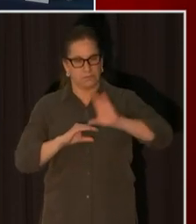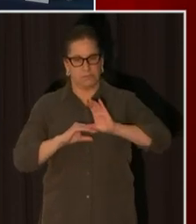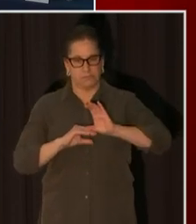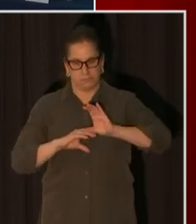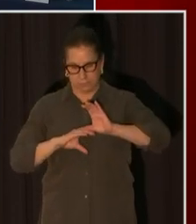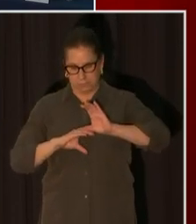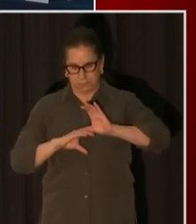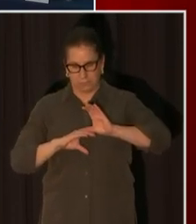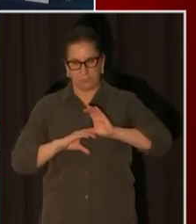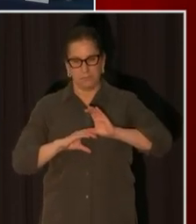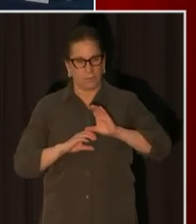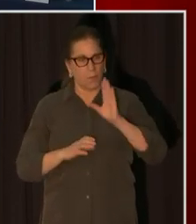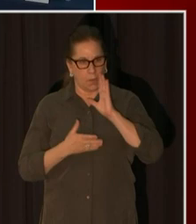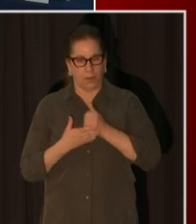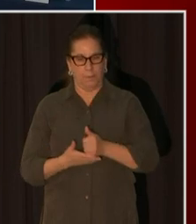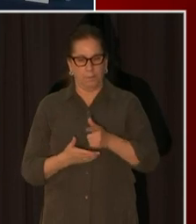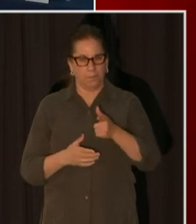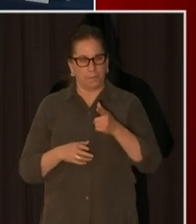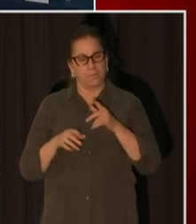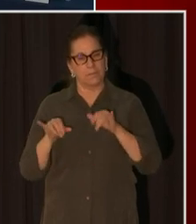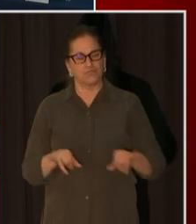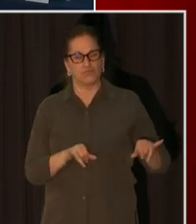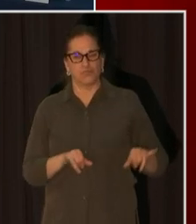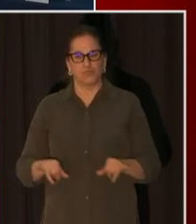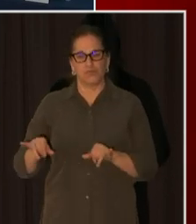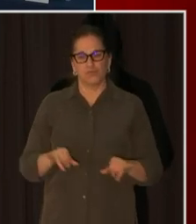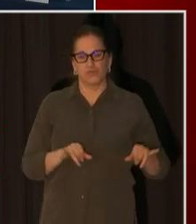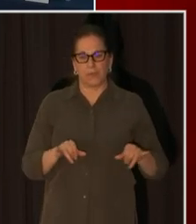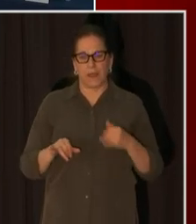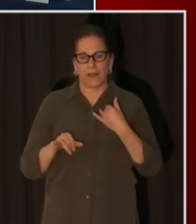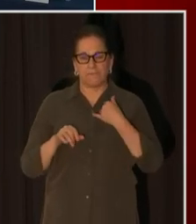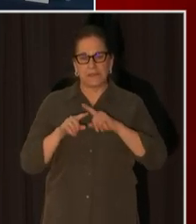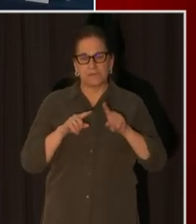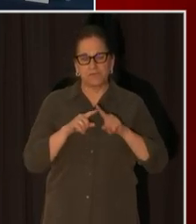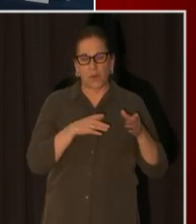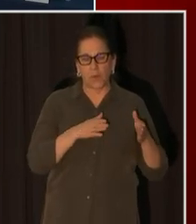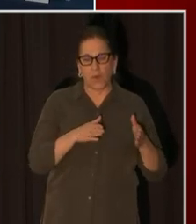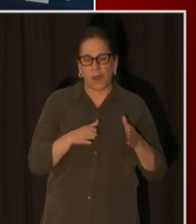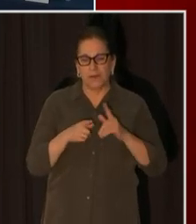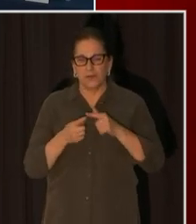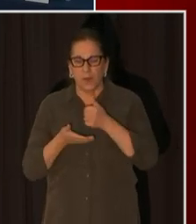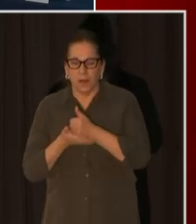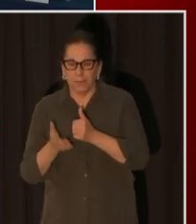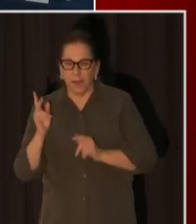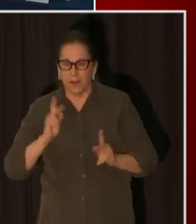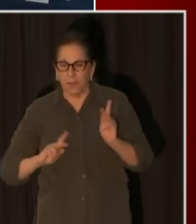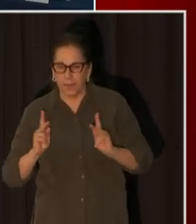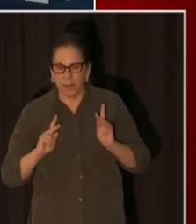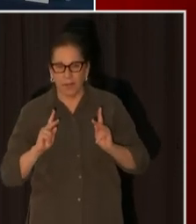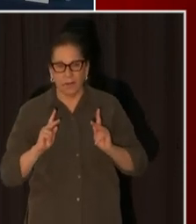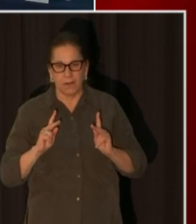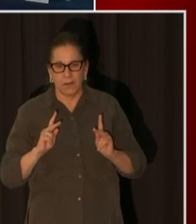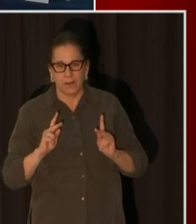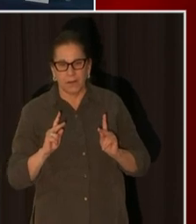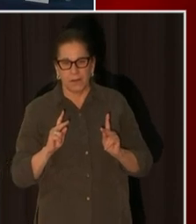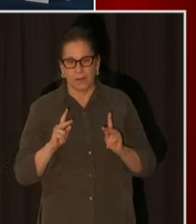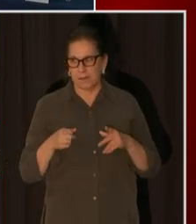an additional $600. So you could qualify for up to $1,044 per